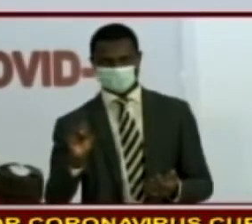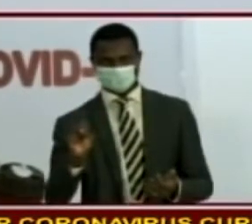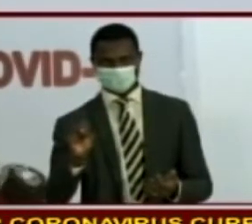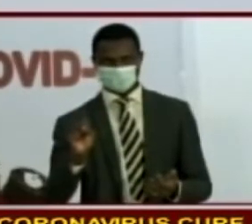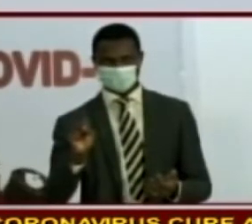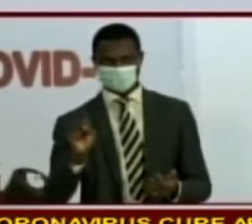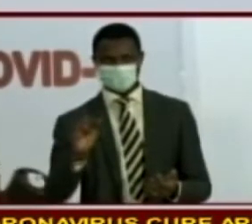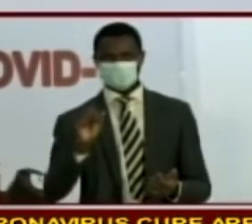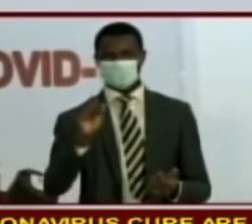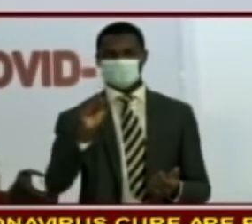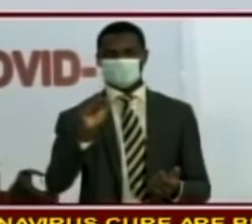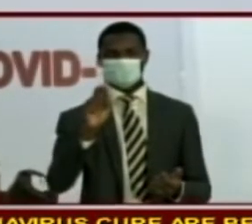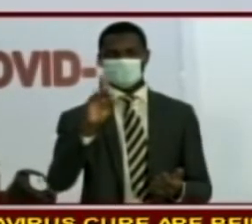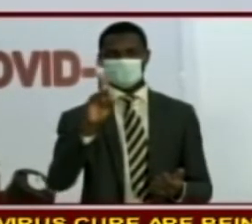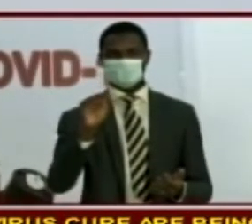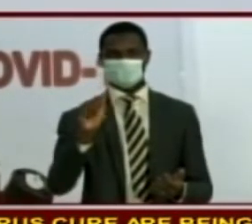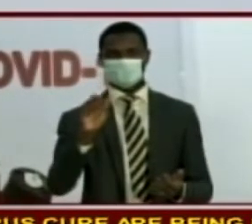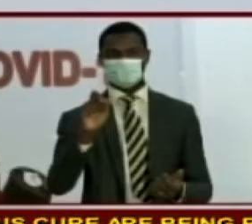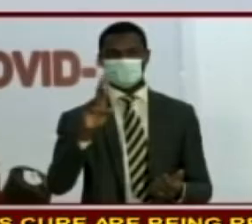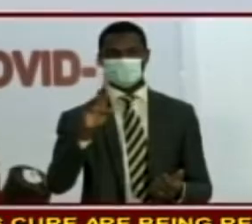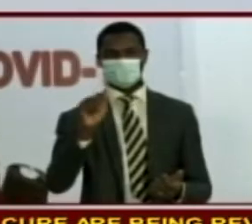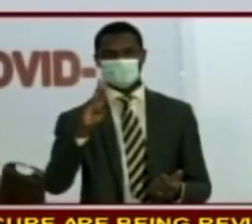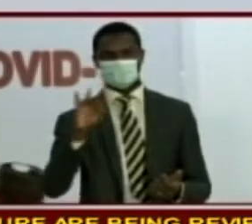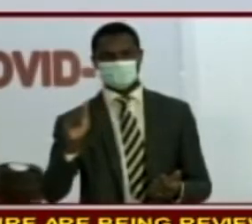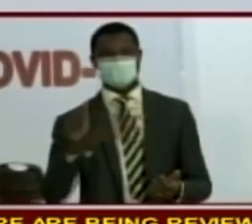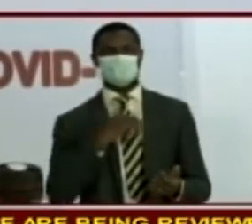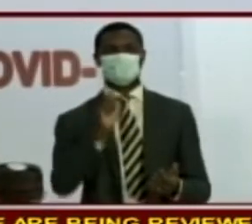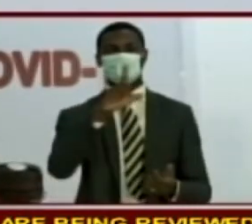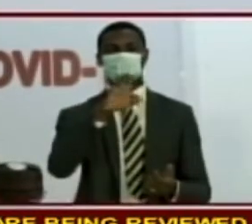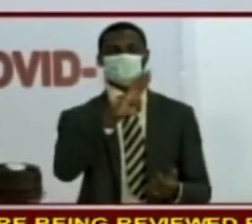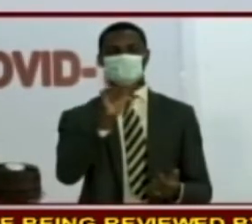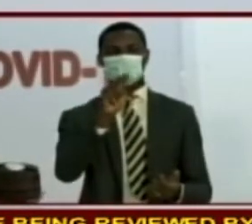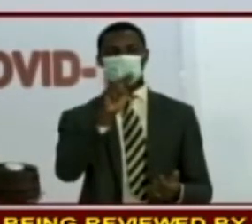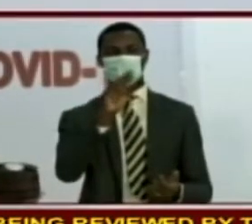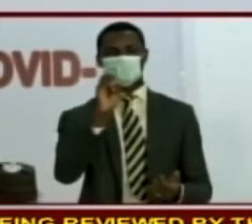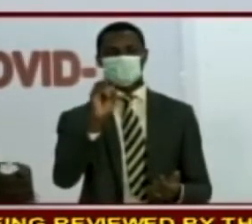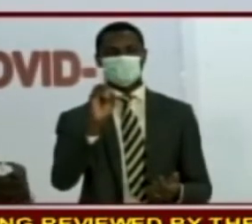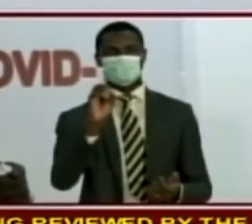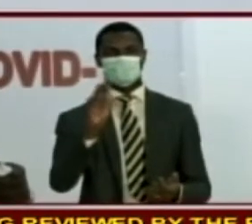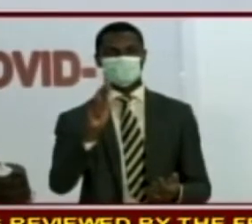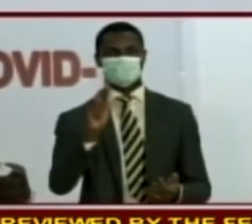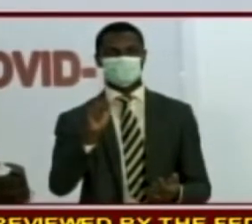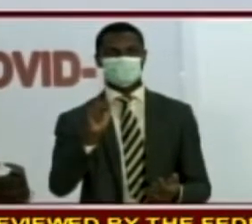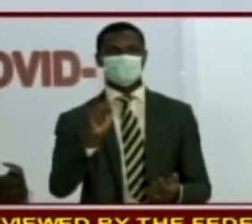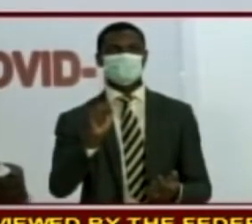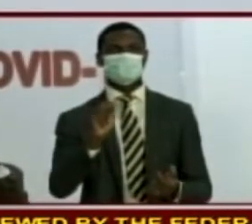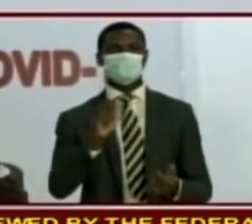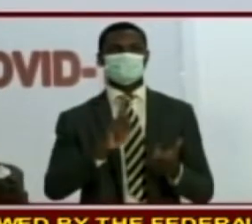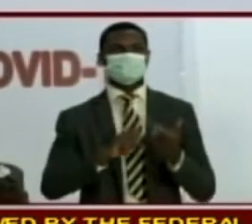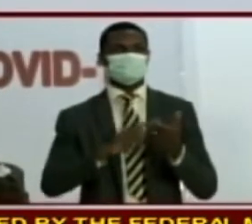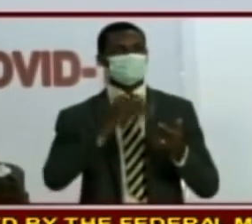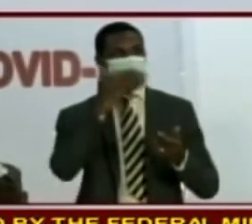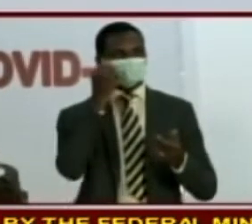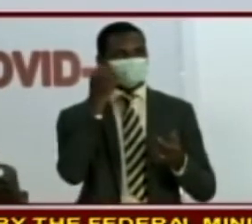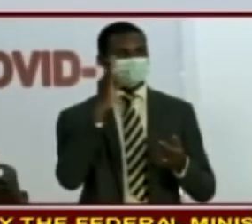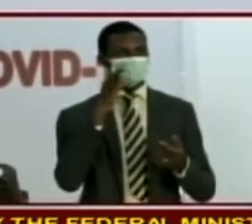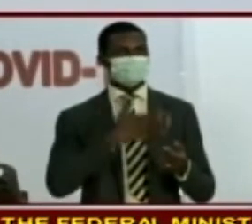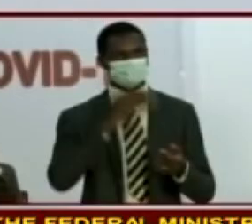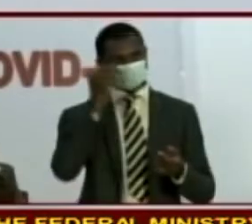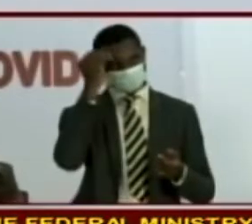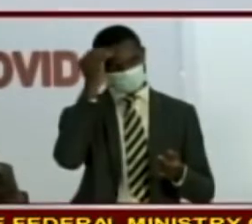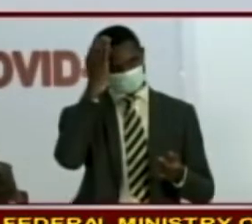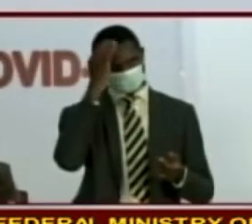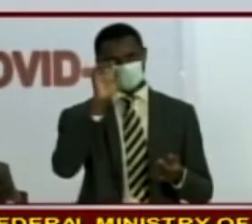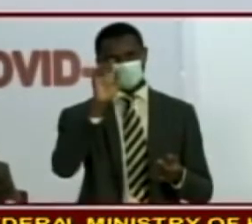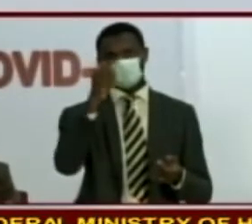Saudi Arabia, and Lebanon. And to the best of my knowledge,